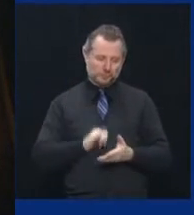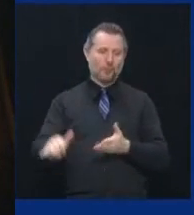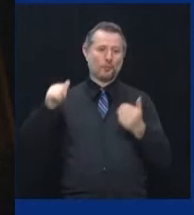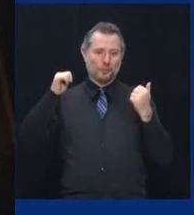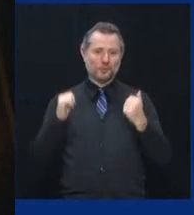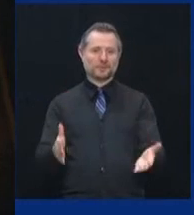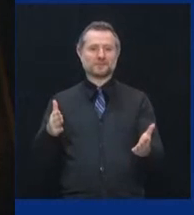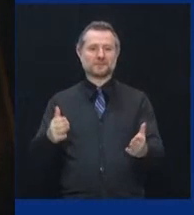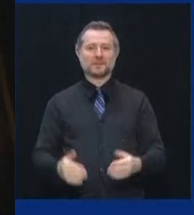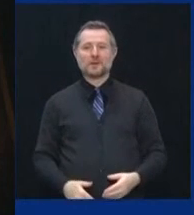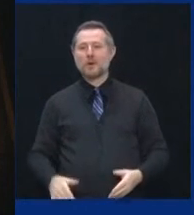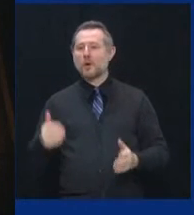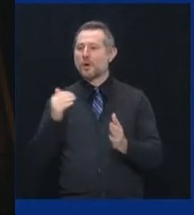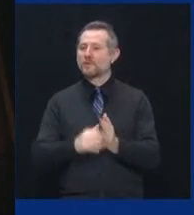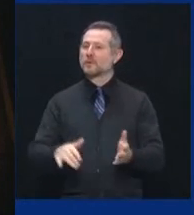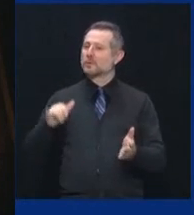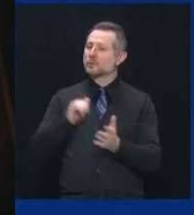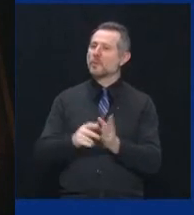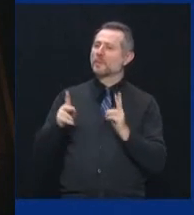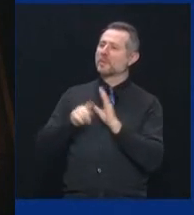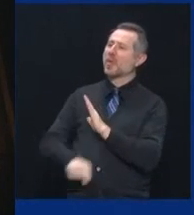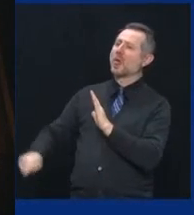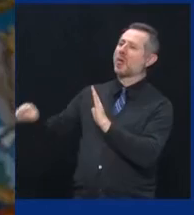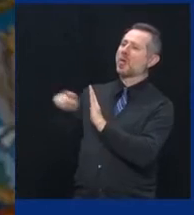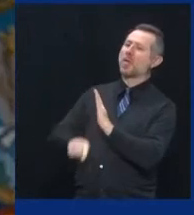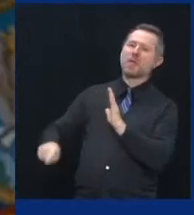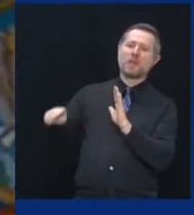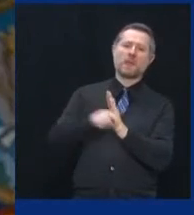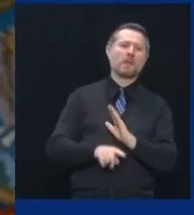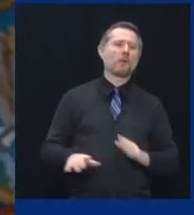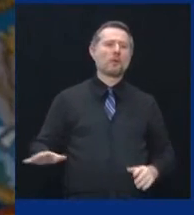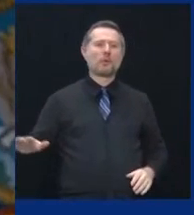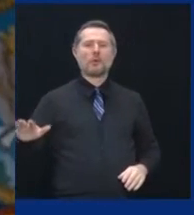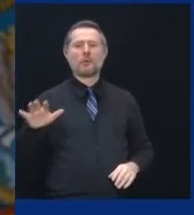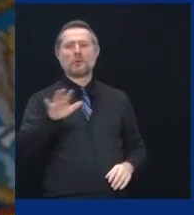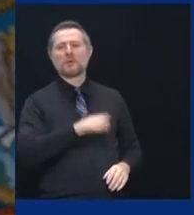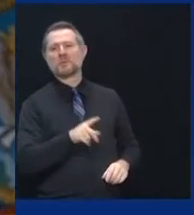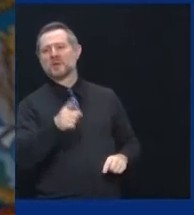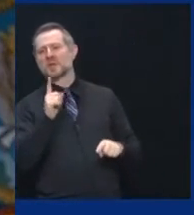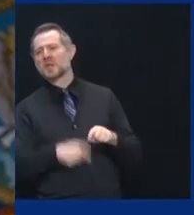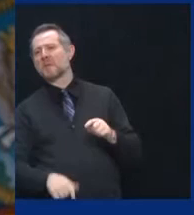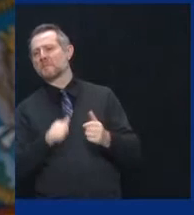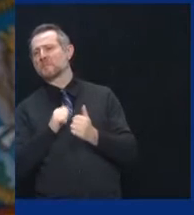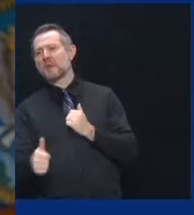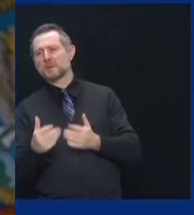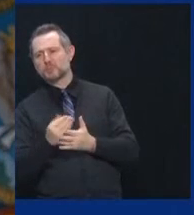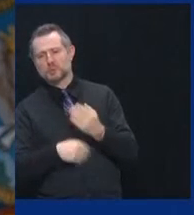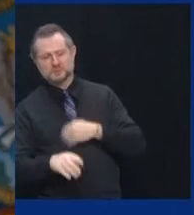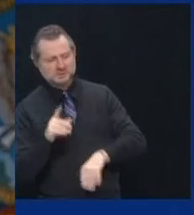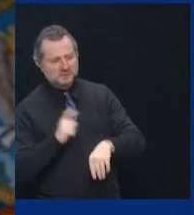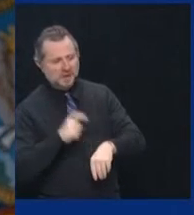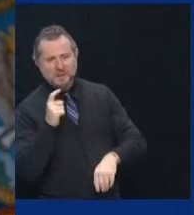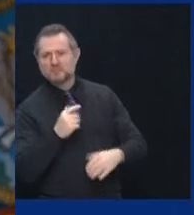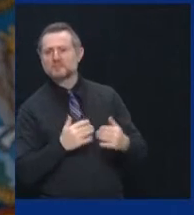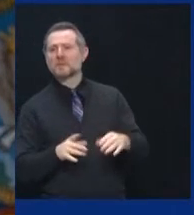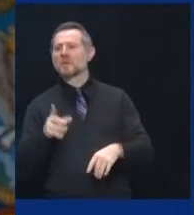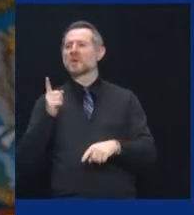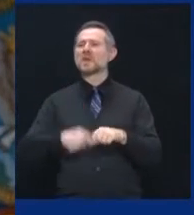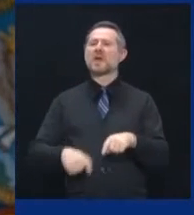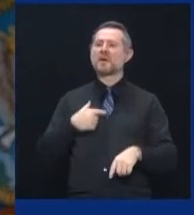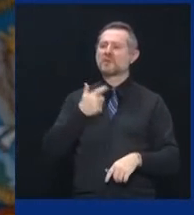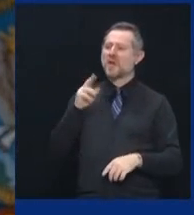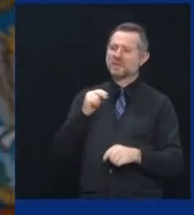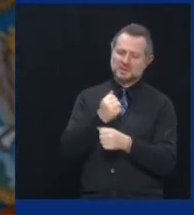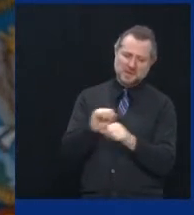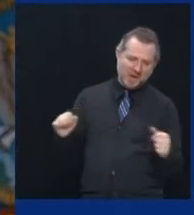heard the voices of doubt and defeat. The state can't do a budget on time. We can't enact common sense gun safety. We can't pass